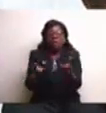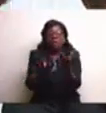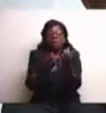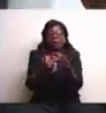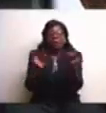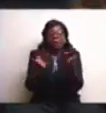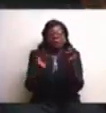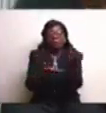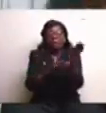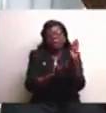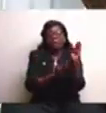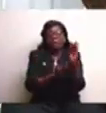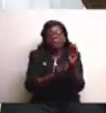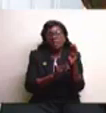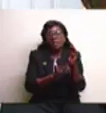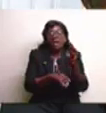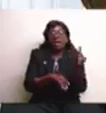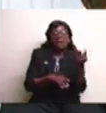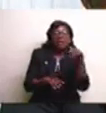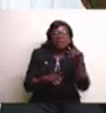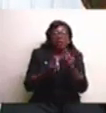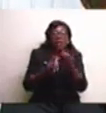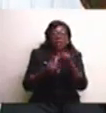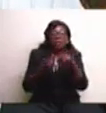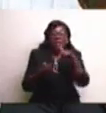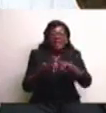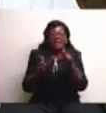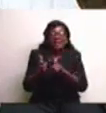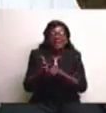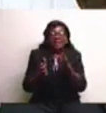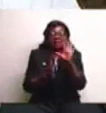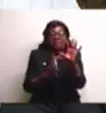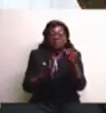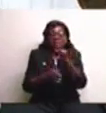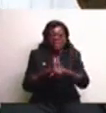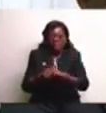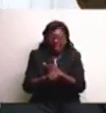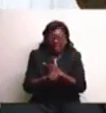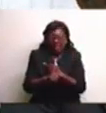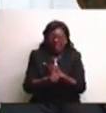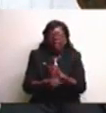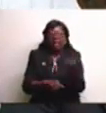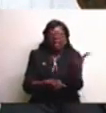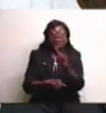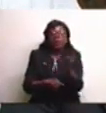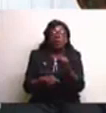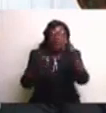this 50 years, where we need to go in the next 50 years. At one